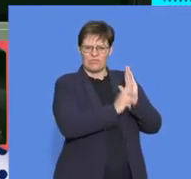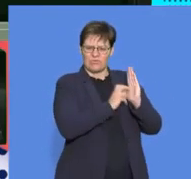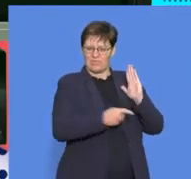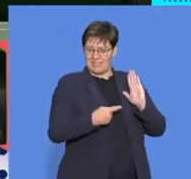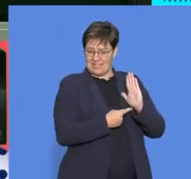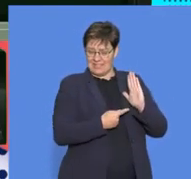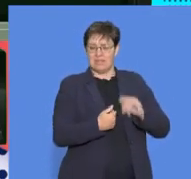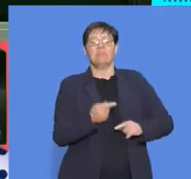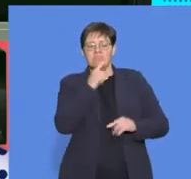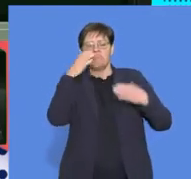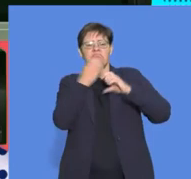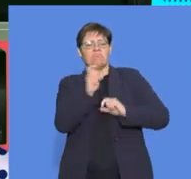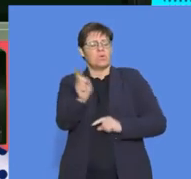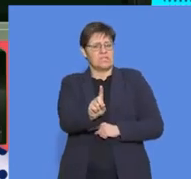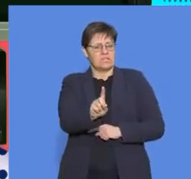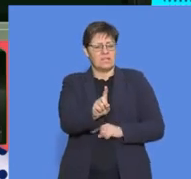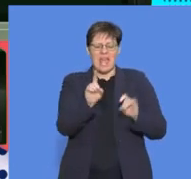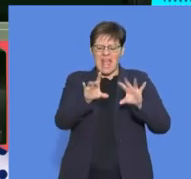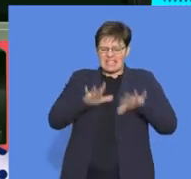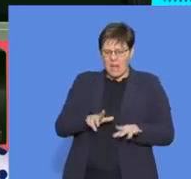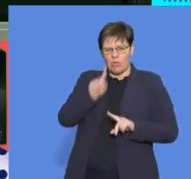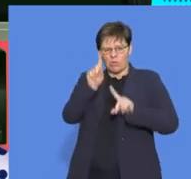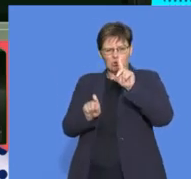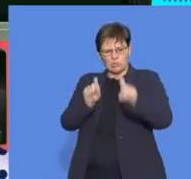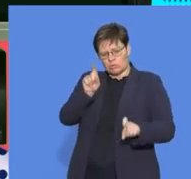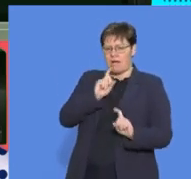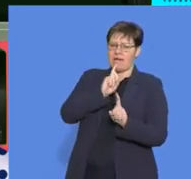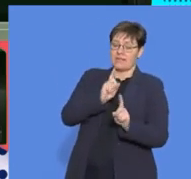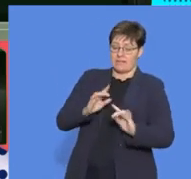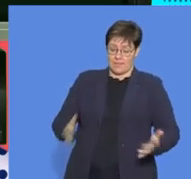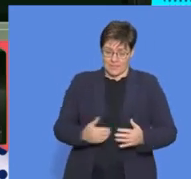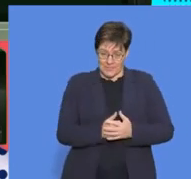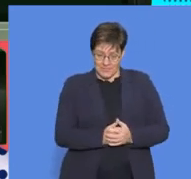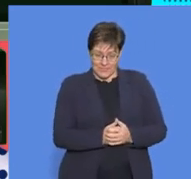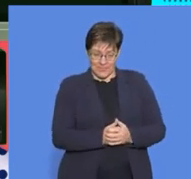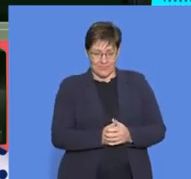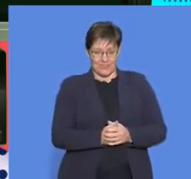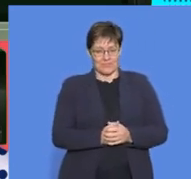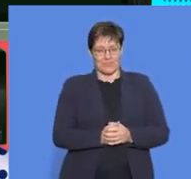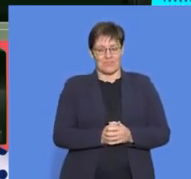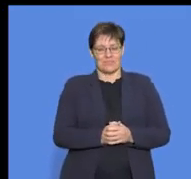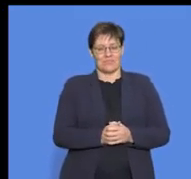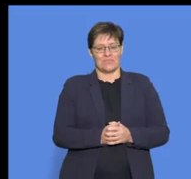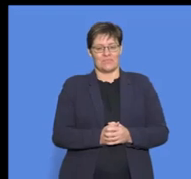and specifically we're going to be focusing on exam type questions. So let's begin.